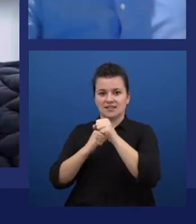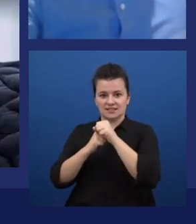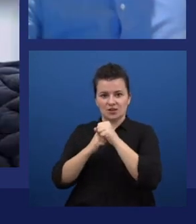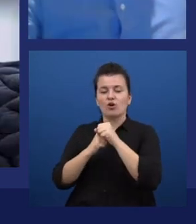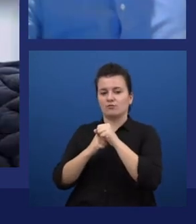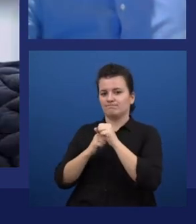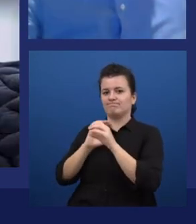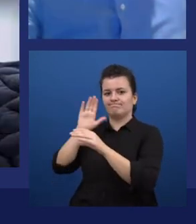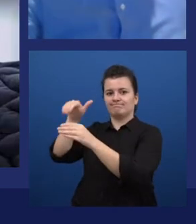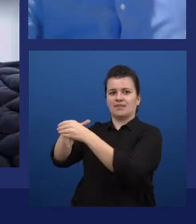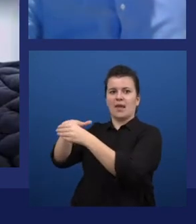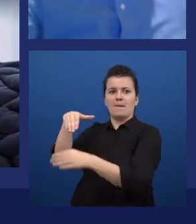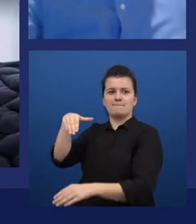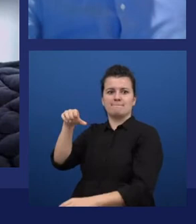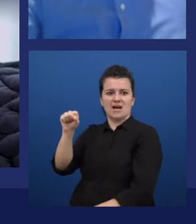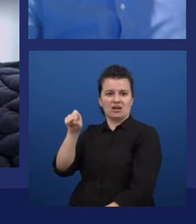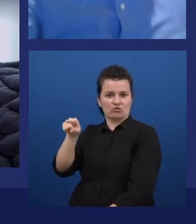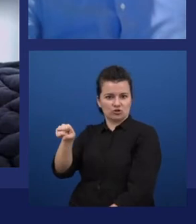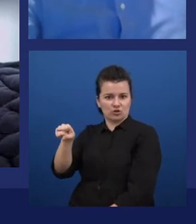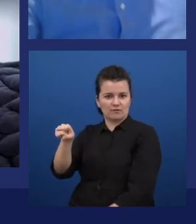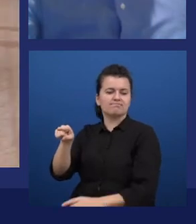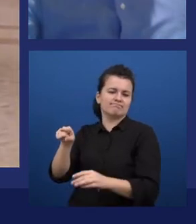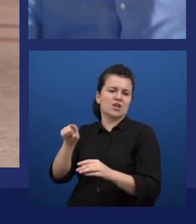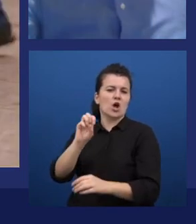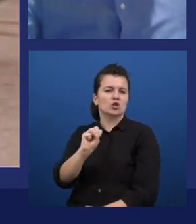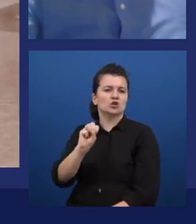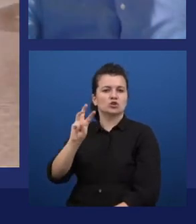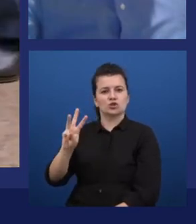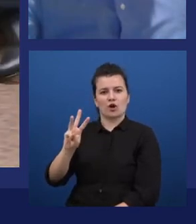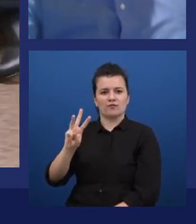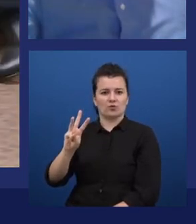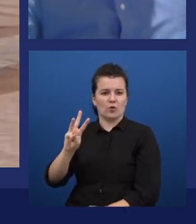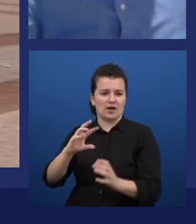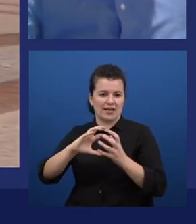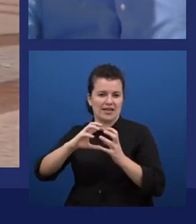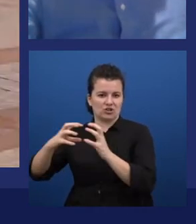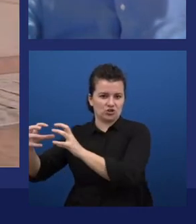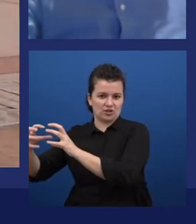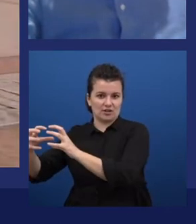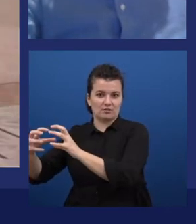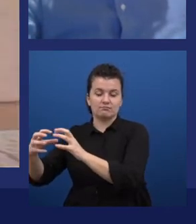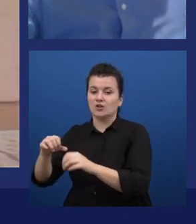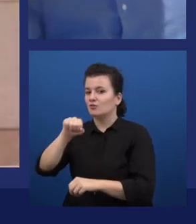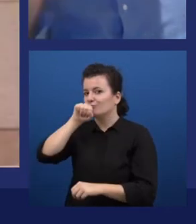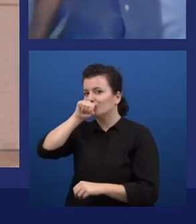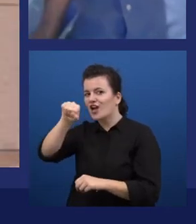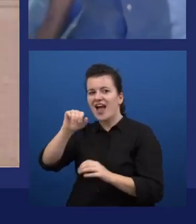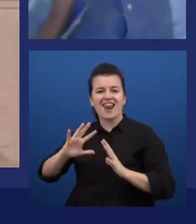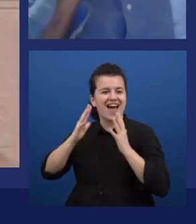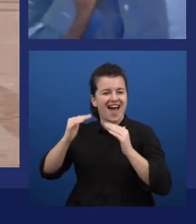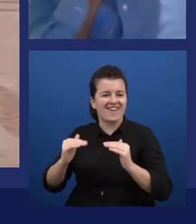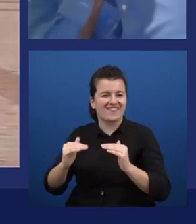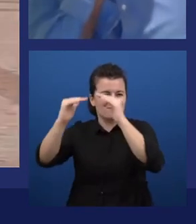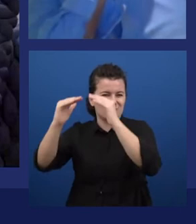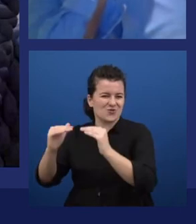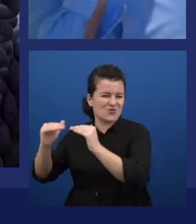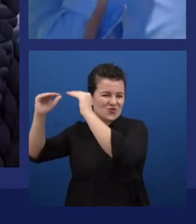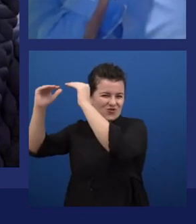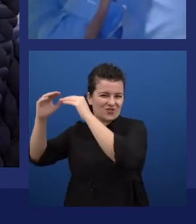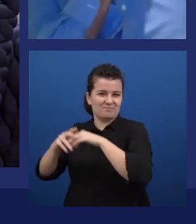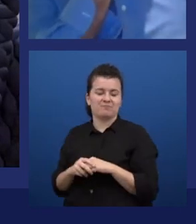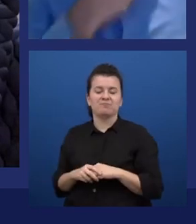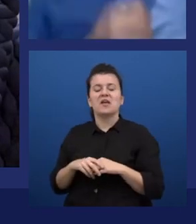I love making things which improve people's lives. And one of the things I've always dreamt of since I was at university